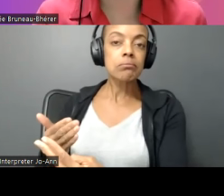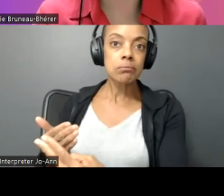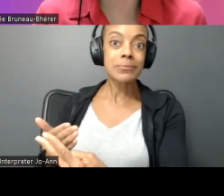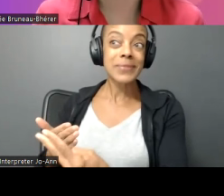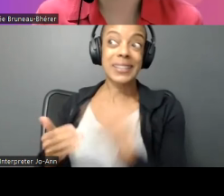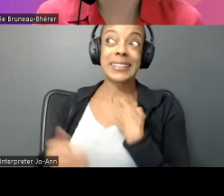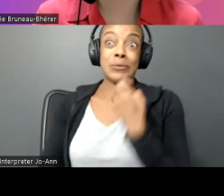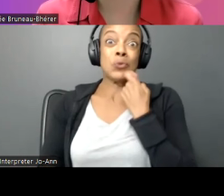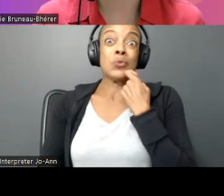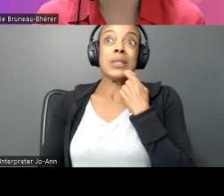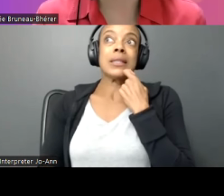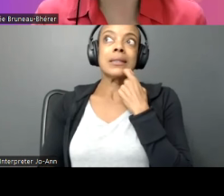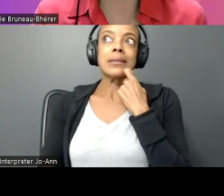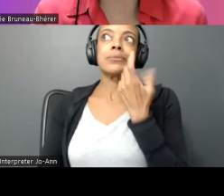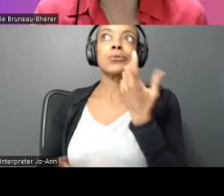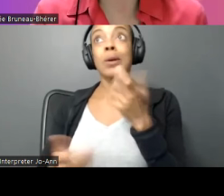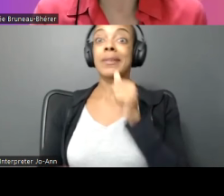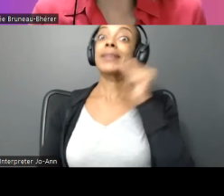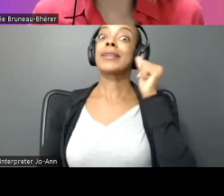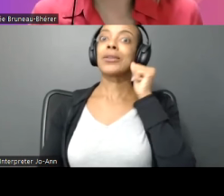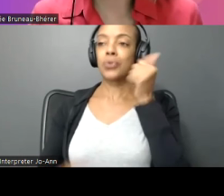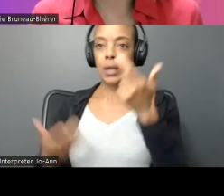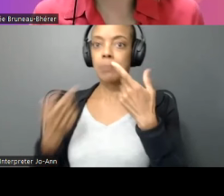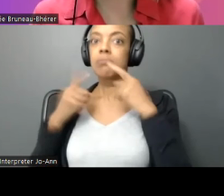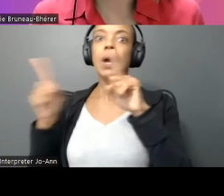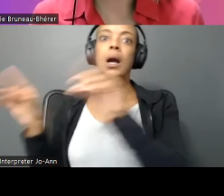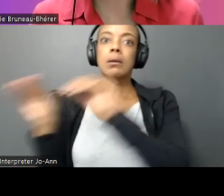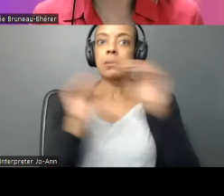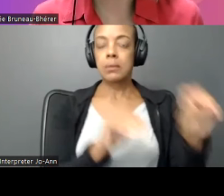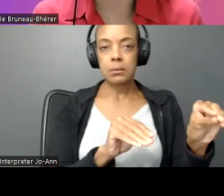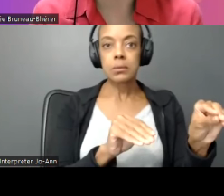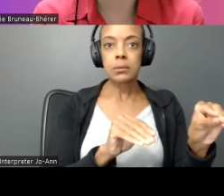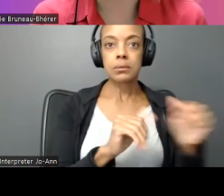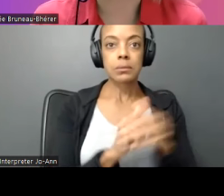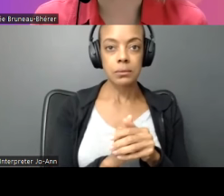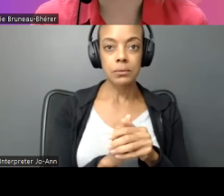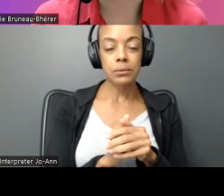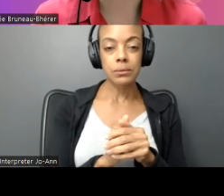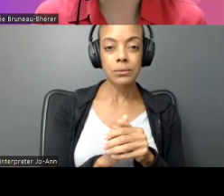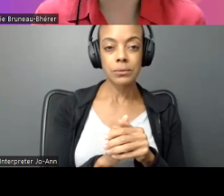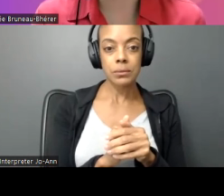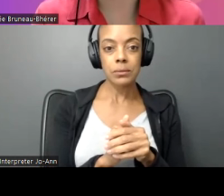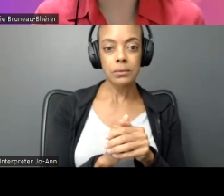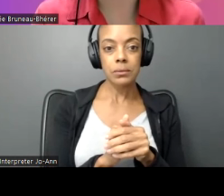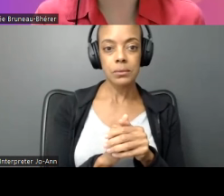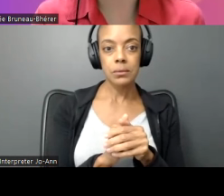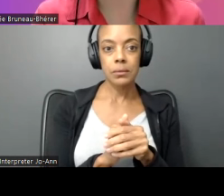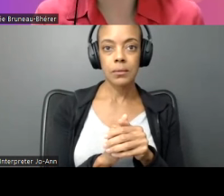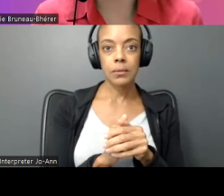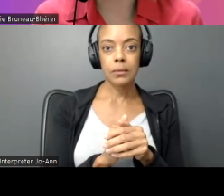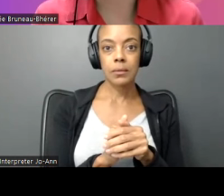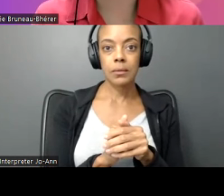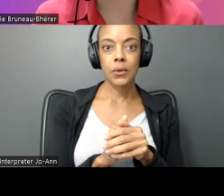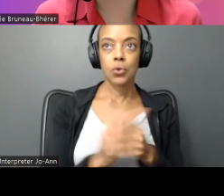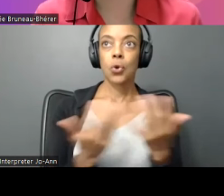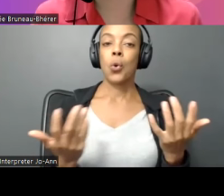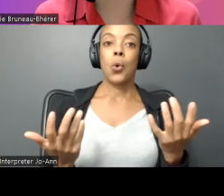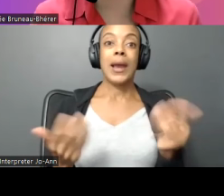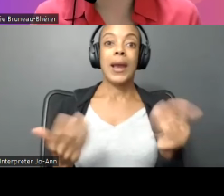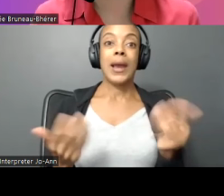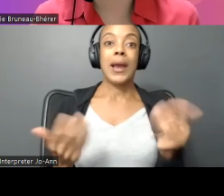just yesterday. So he couldn't be soothed. So let's have a child who doesn't have complex